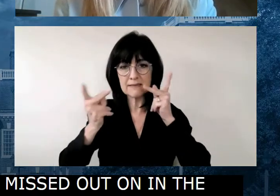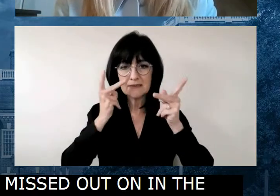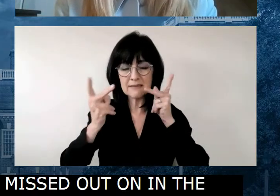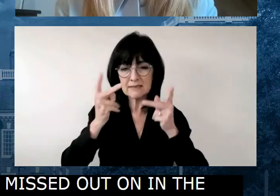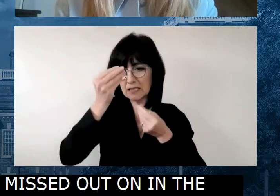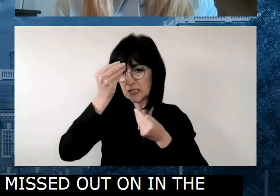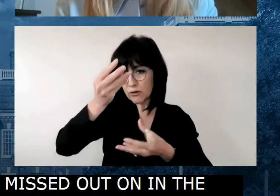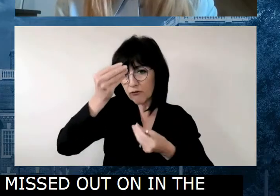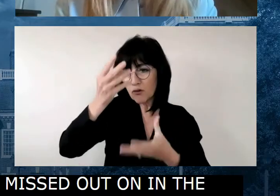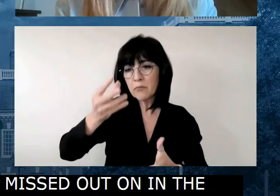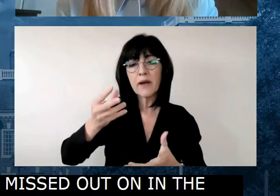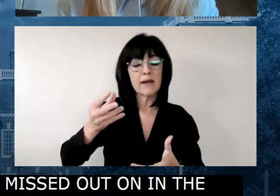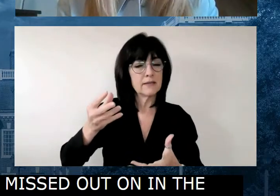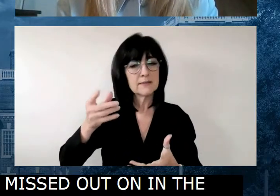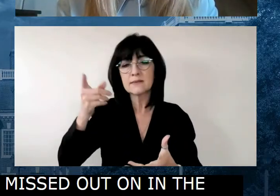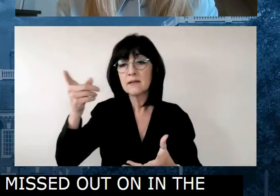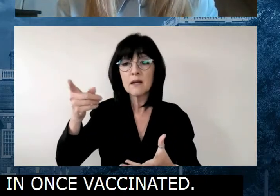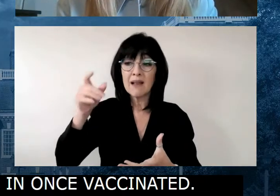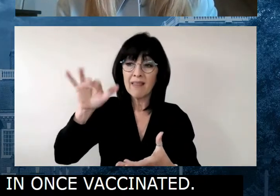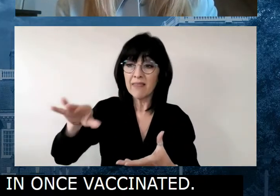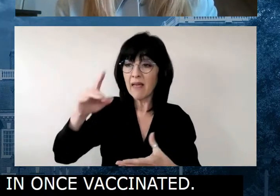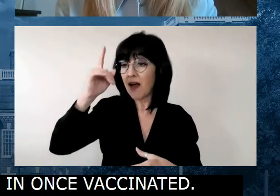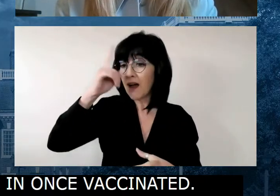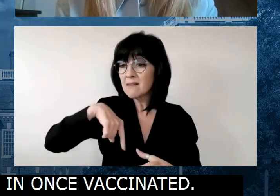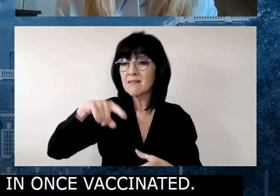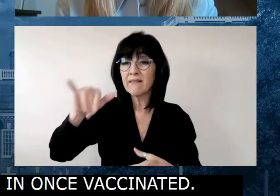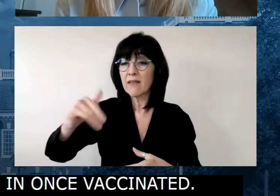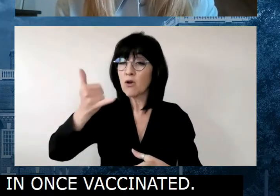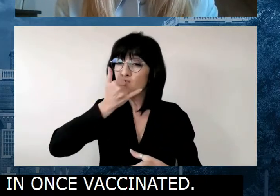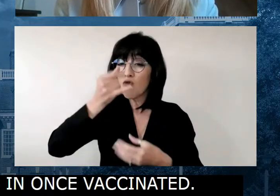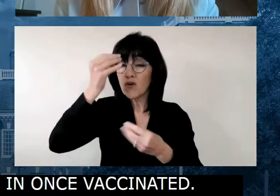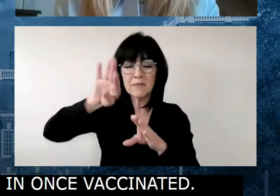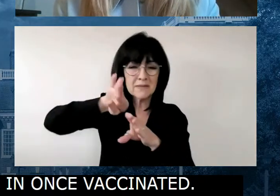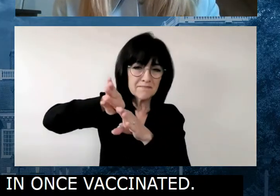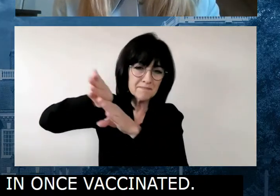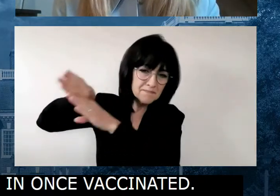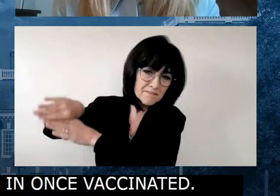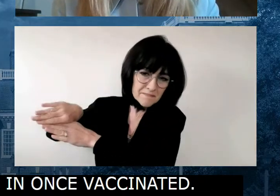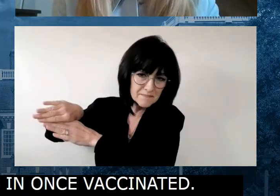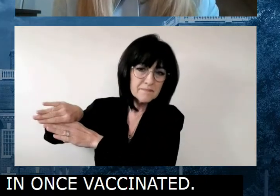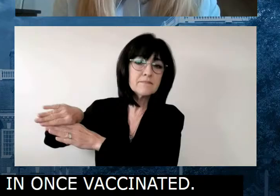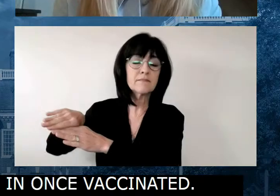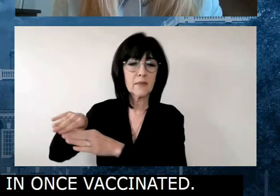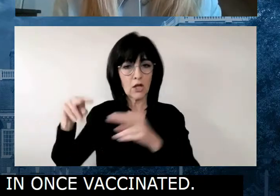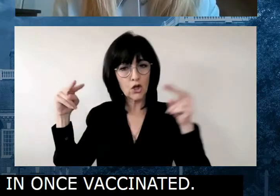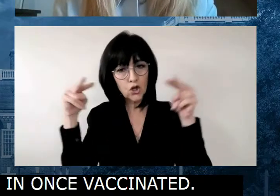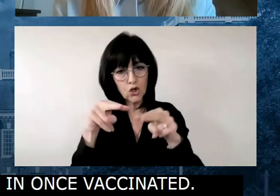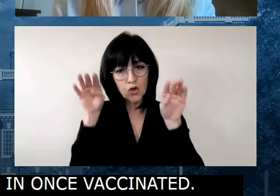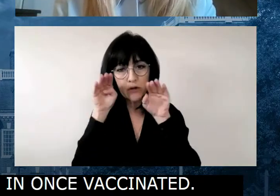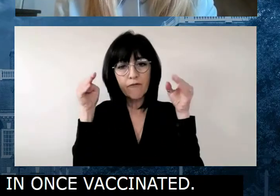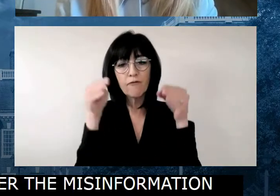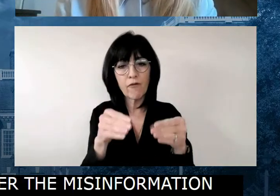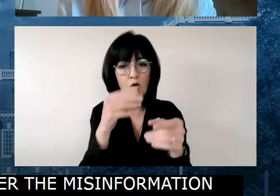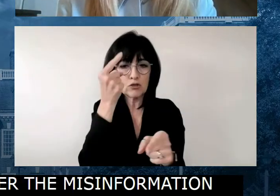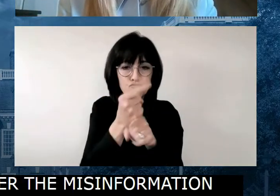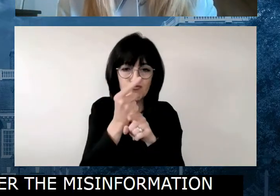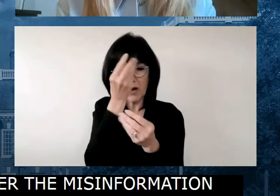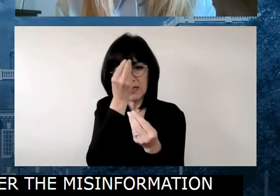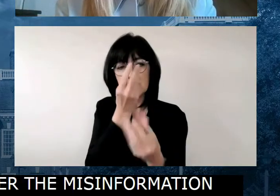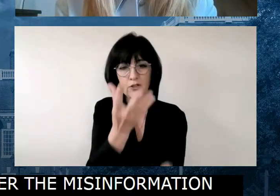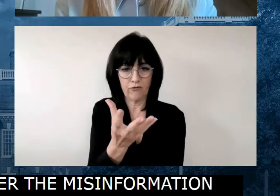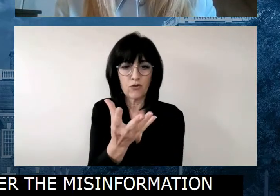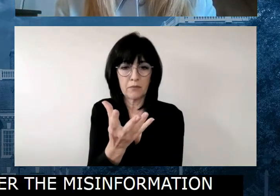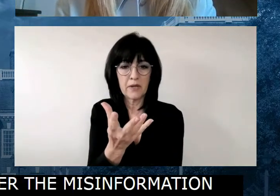some of the myths and misinformation out there. Facilitating the vaccines or really